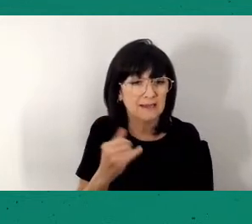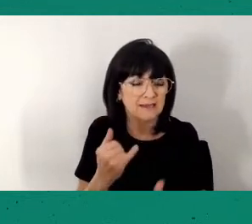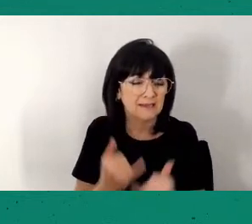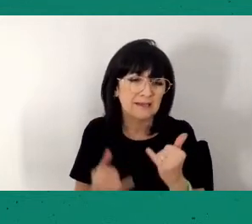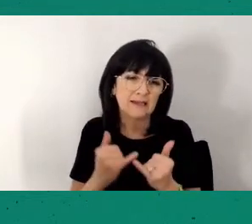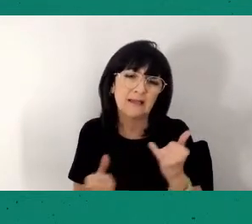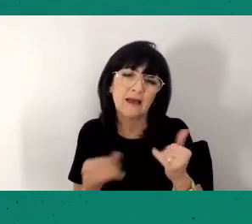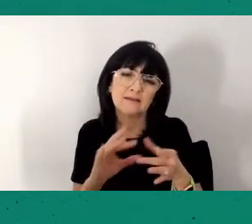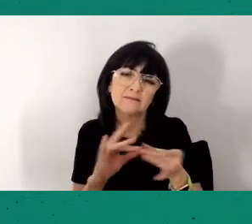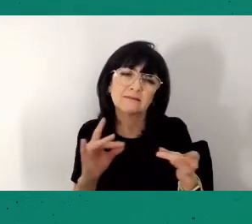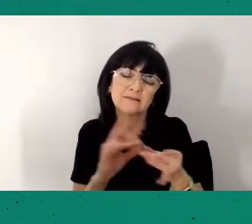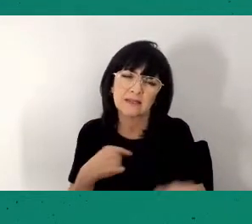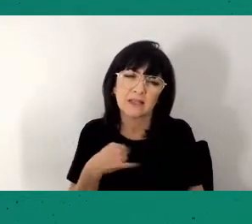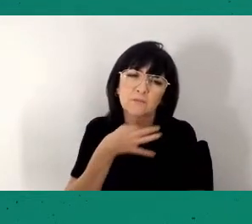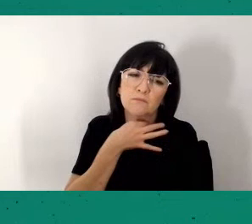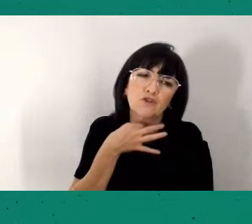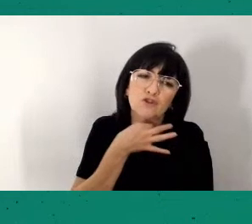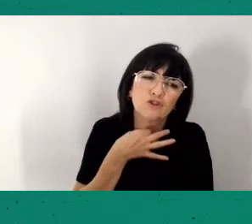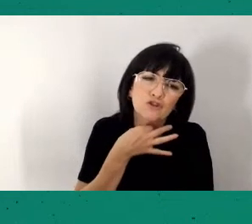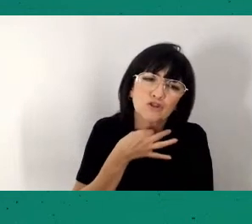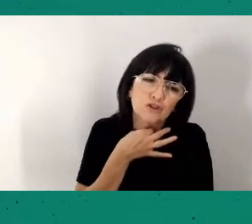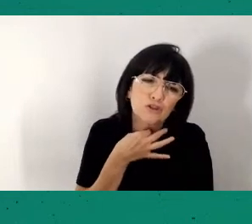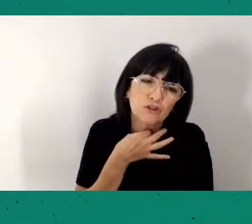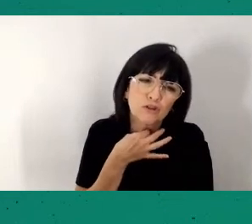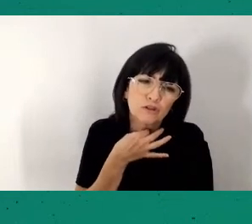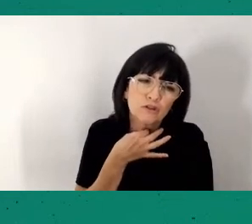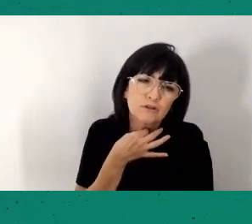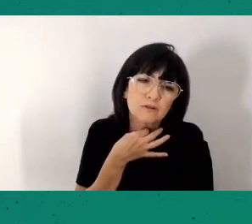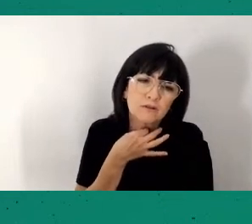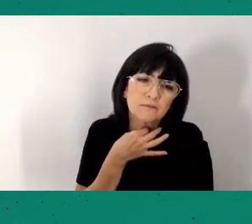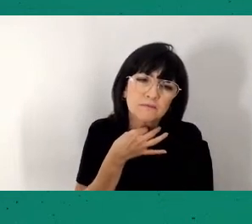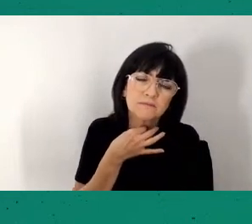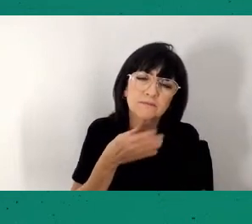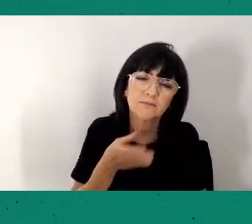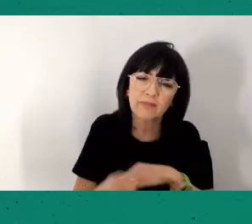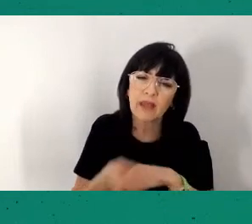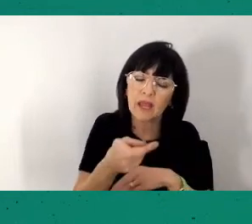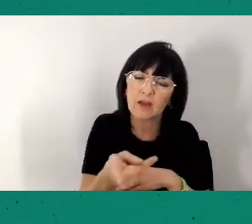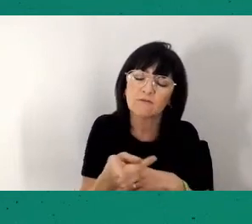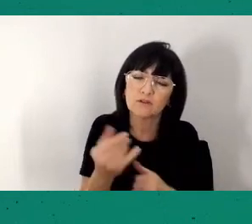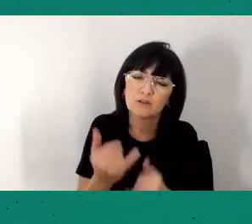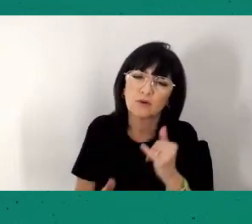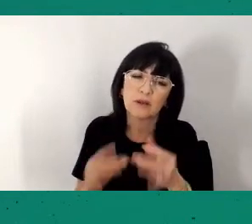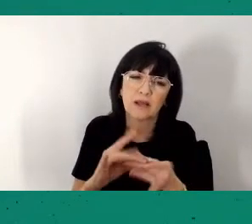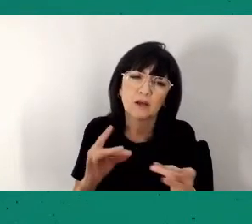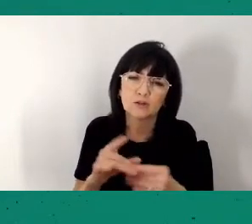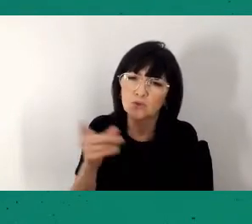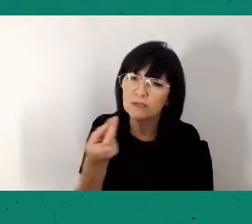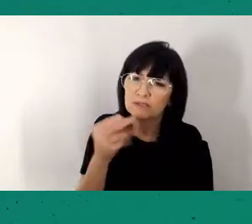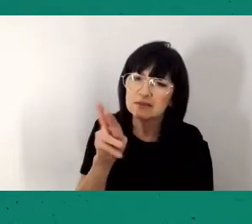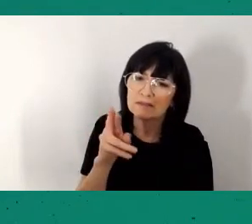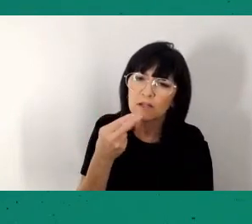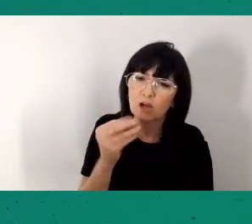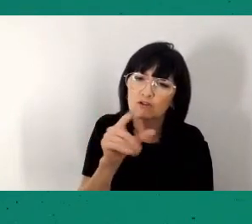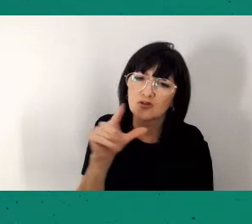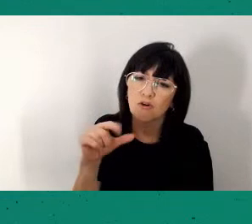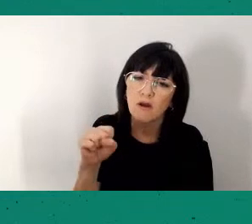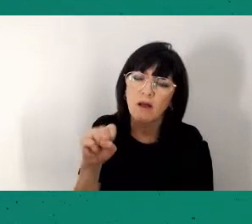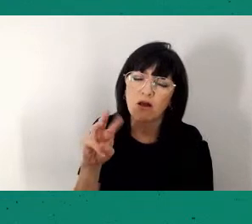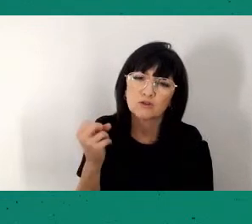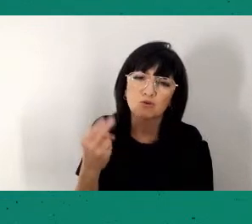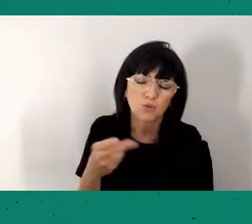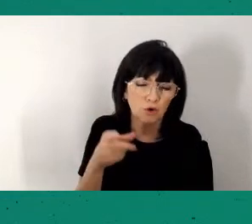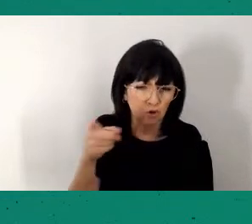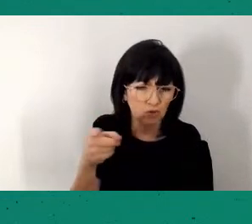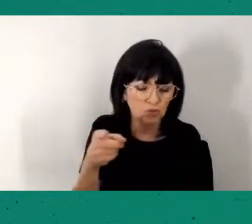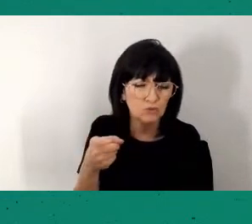curious too, after you give some last words, Dr. Hollingsworth, I've heard you say before, and you started your presentation talking